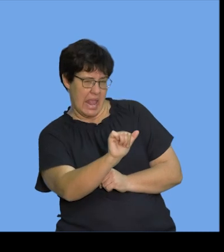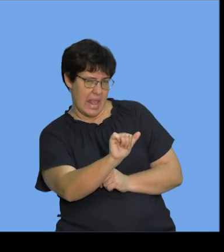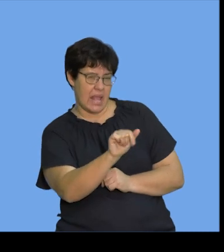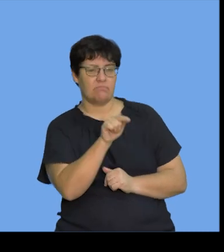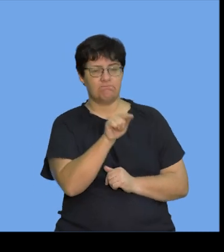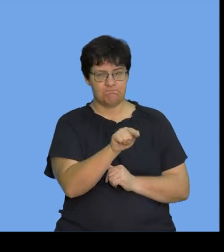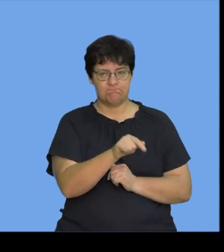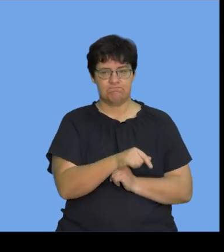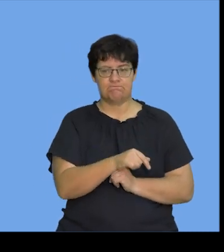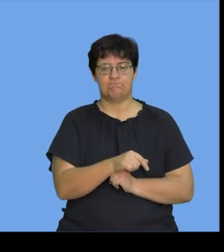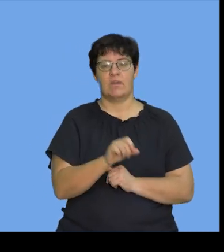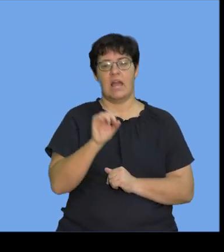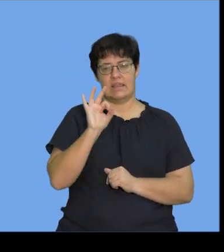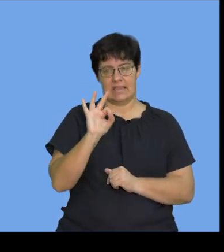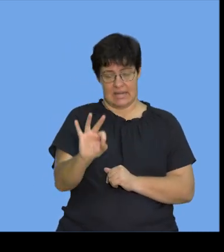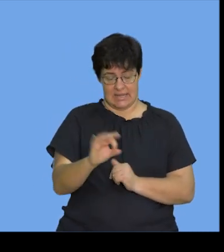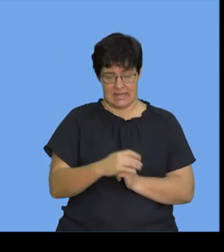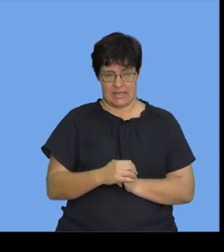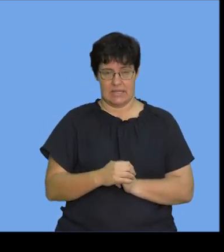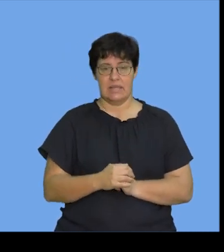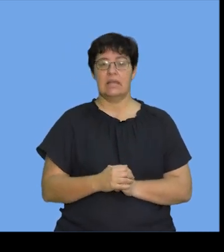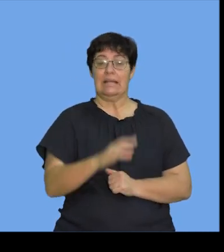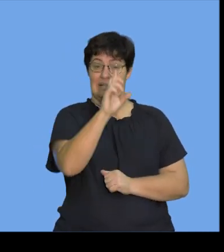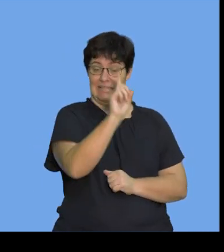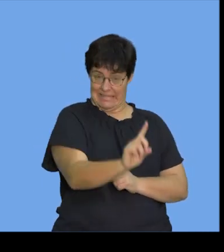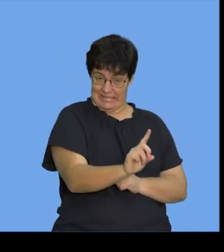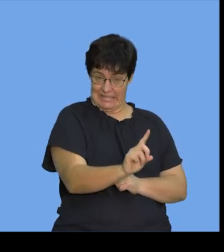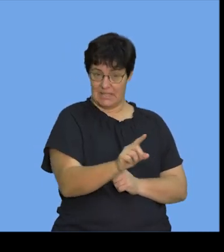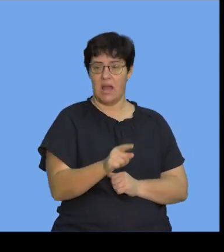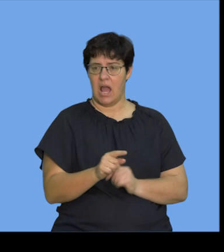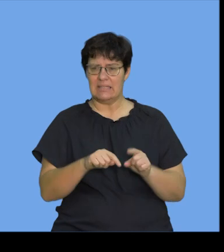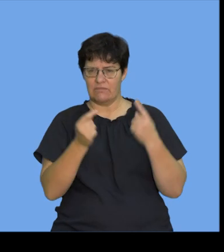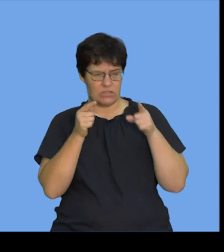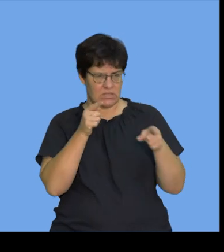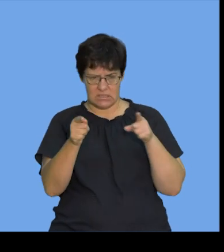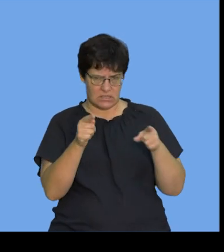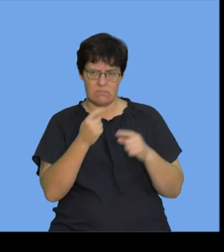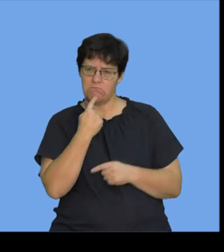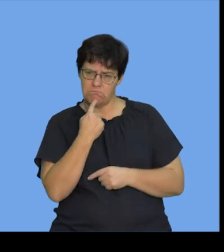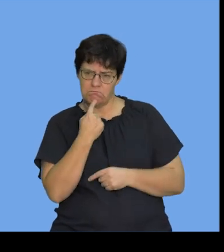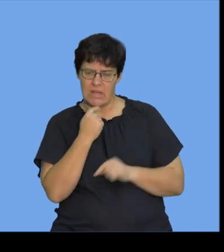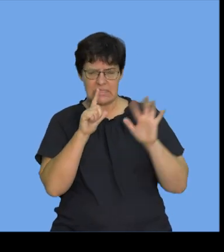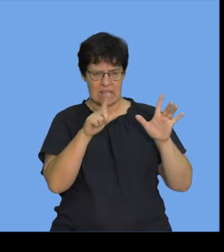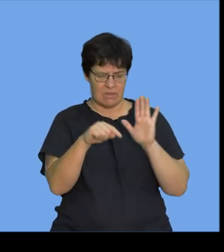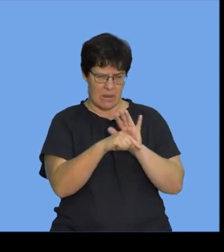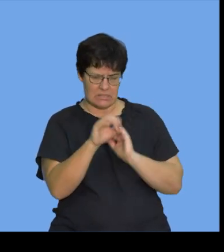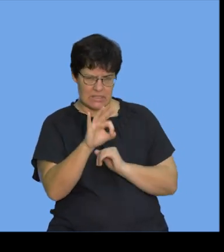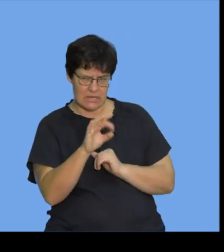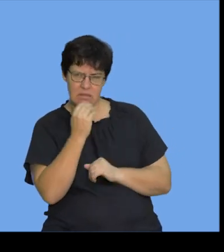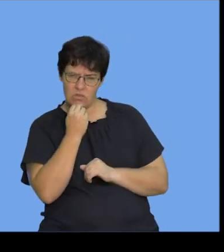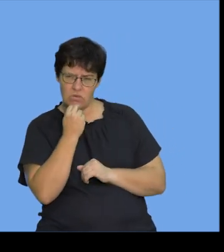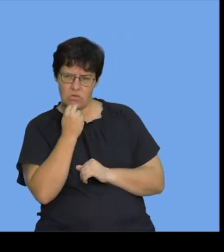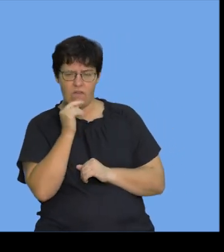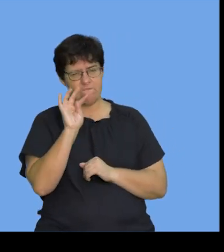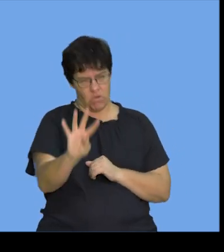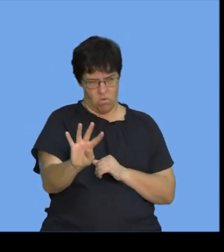be the 3 there. My D value, which is the difference, is the 7 minus 3, which is